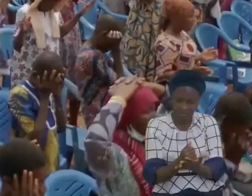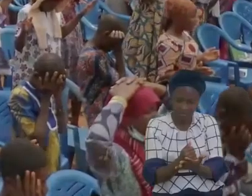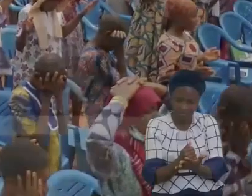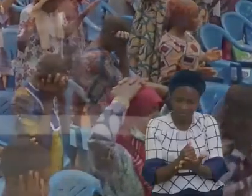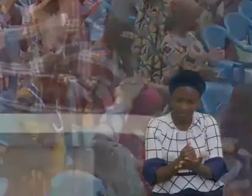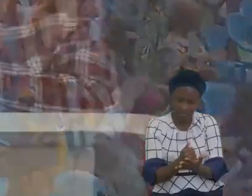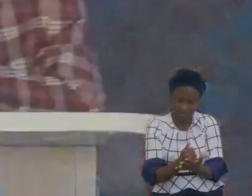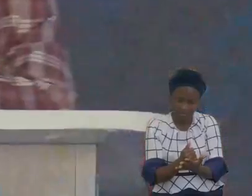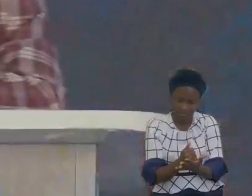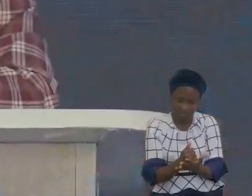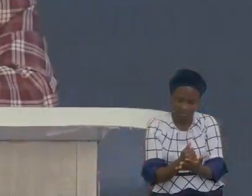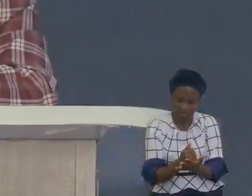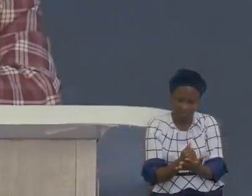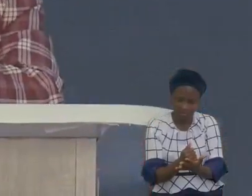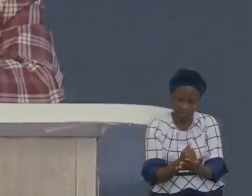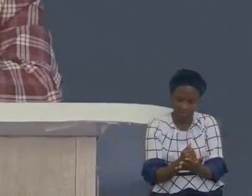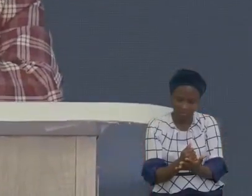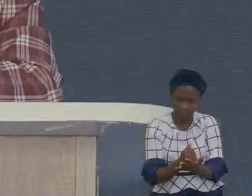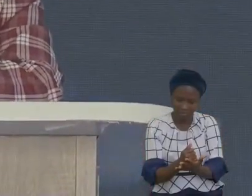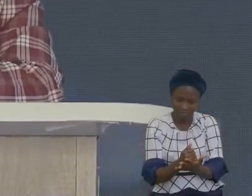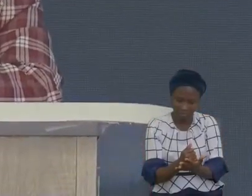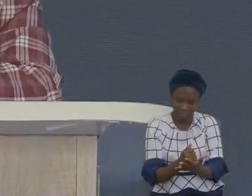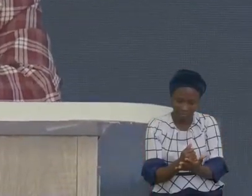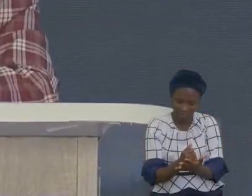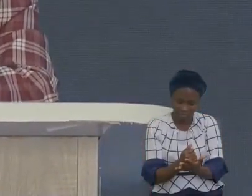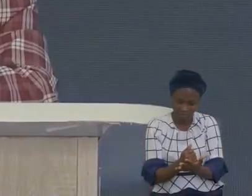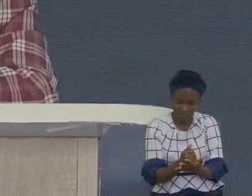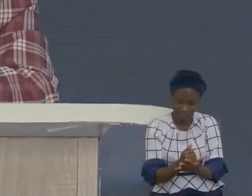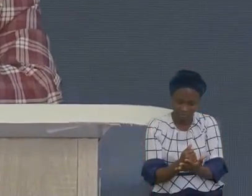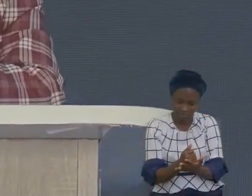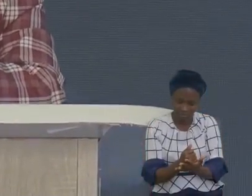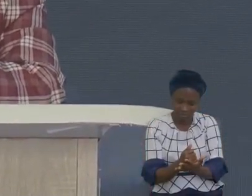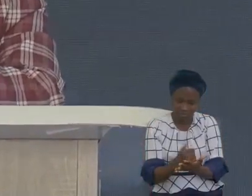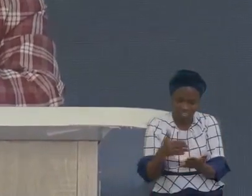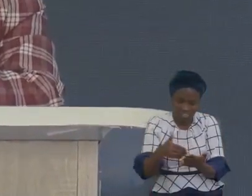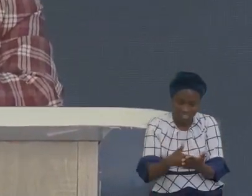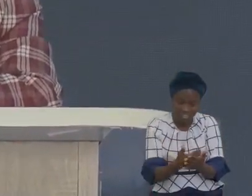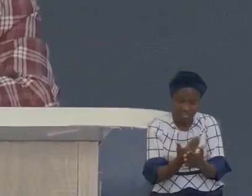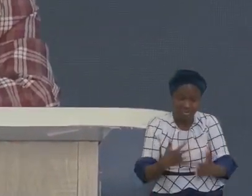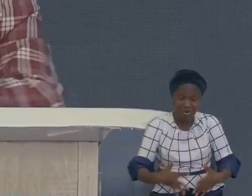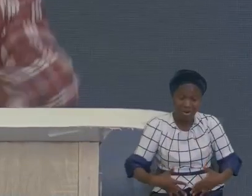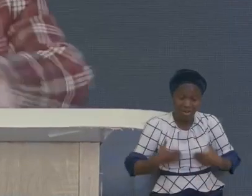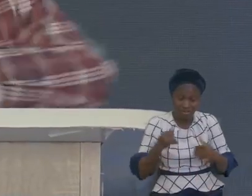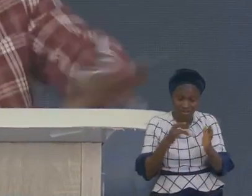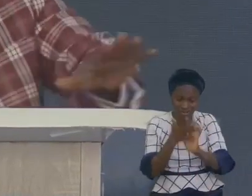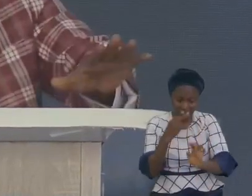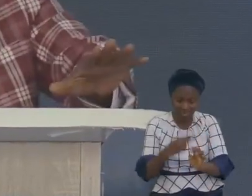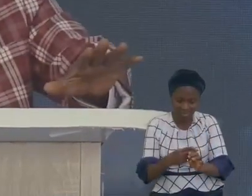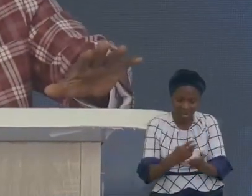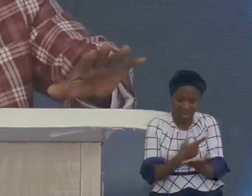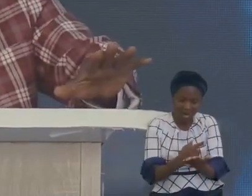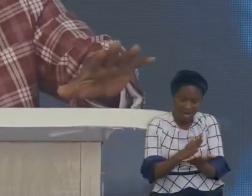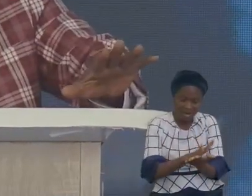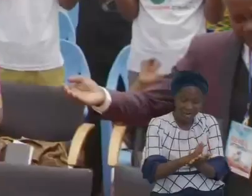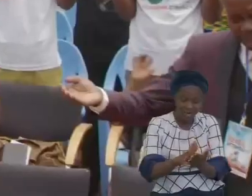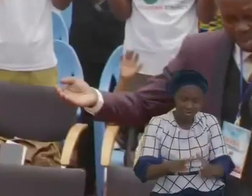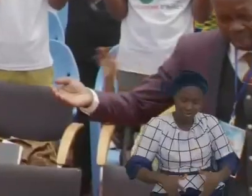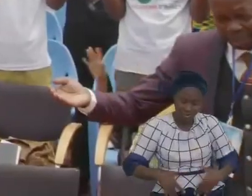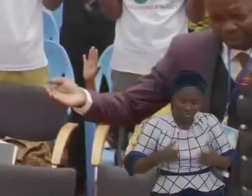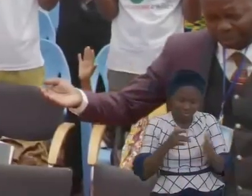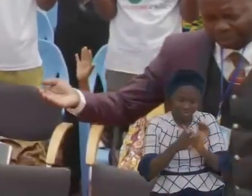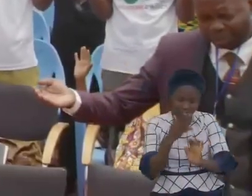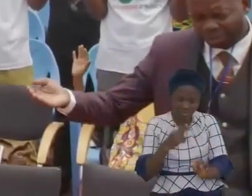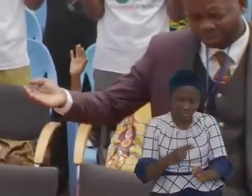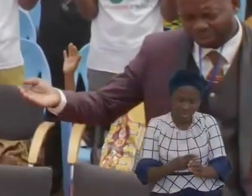New life, righteous life, a holy life, a straightforward life,